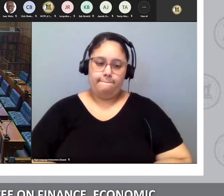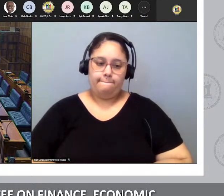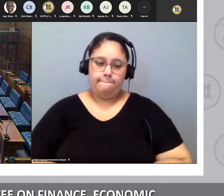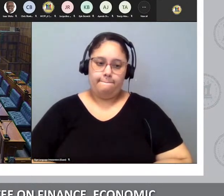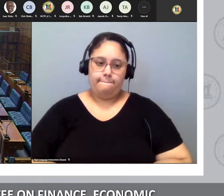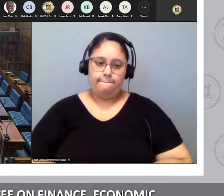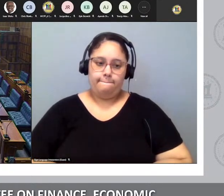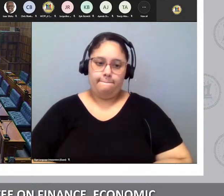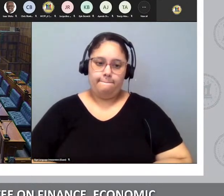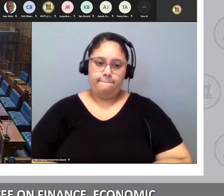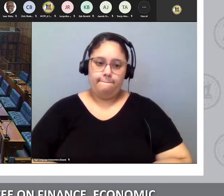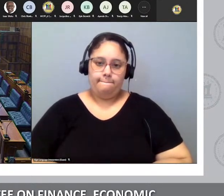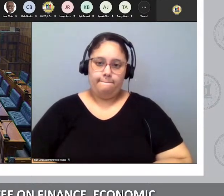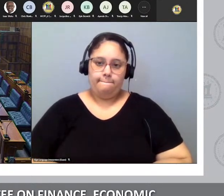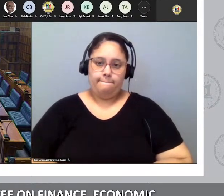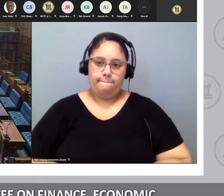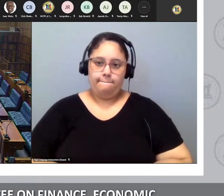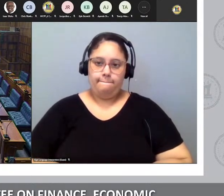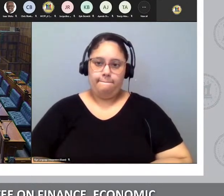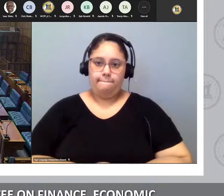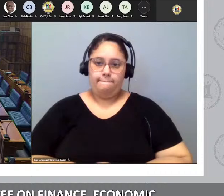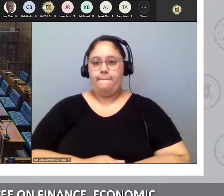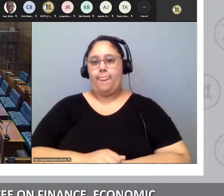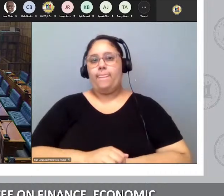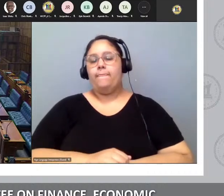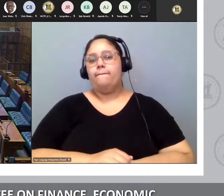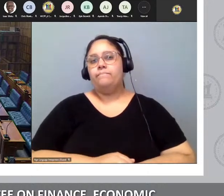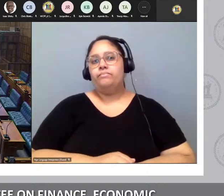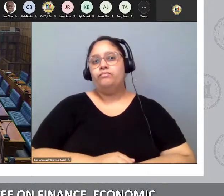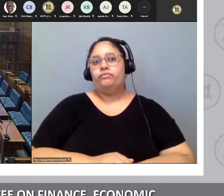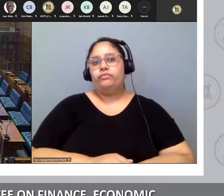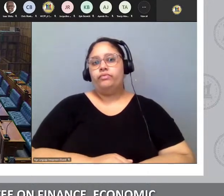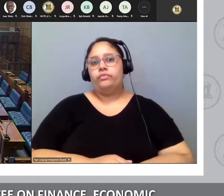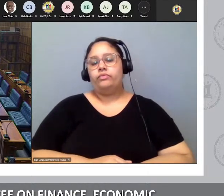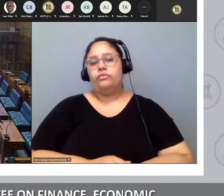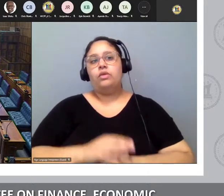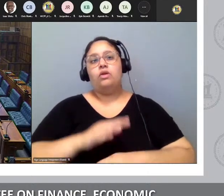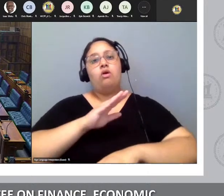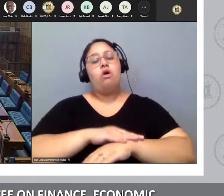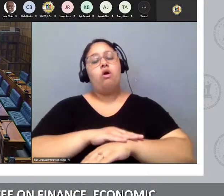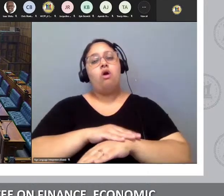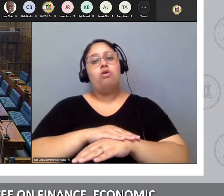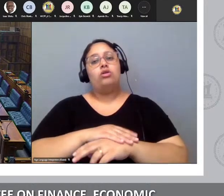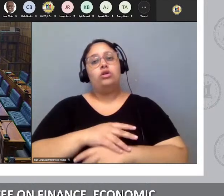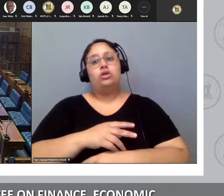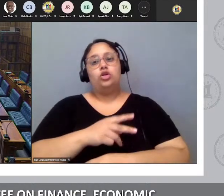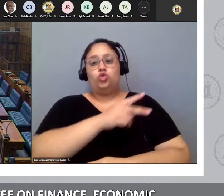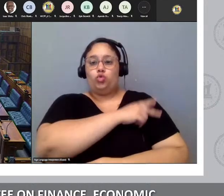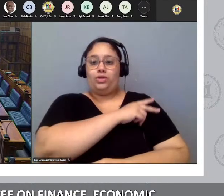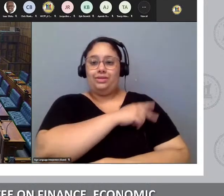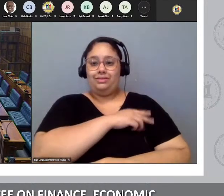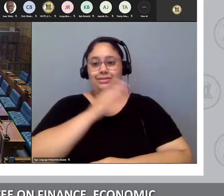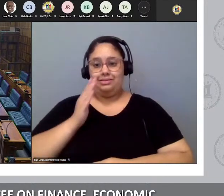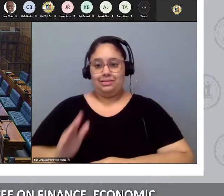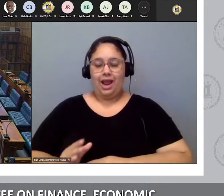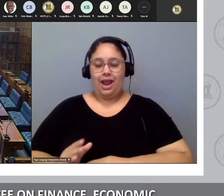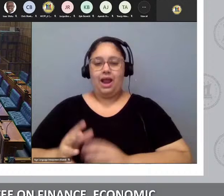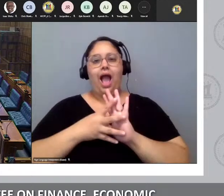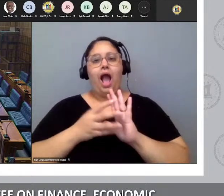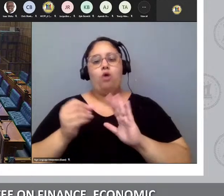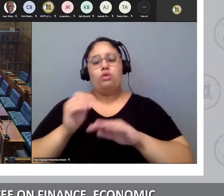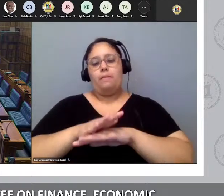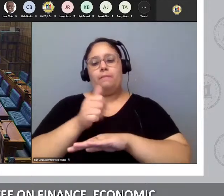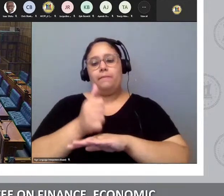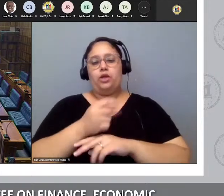questions okay so on the security side um as I indicated the the outcome based security that has